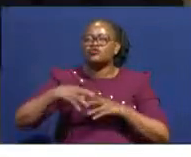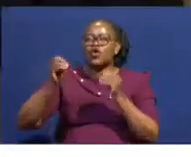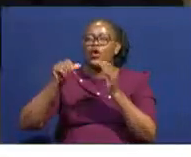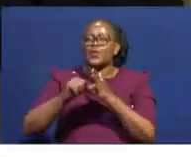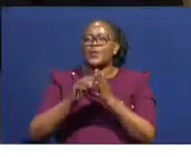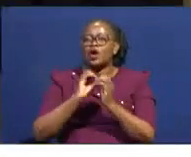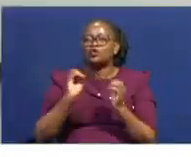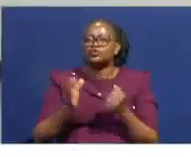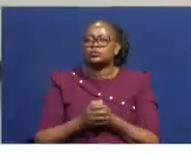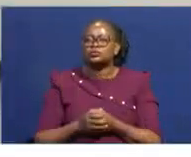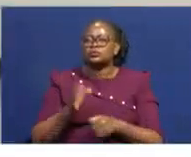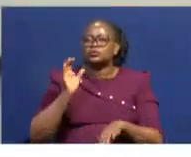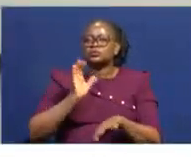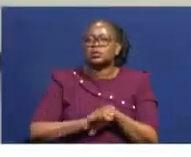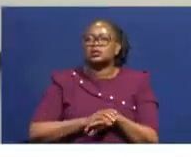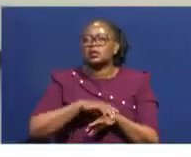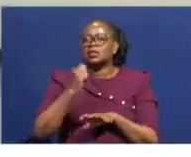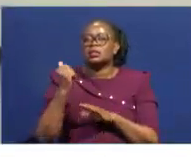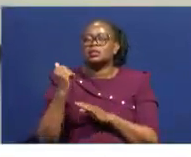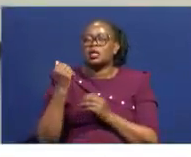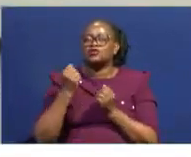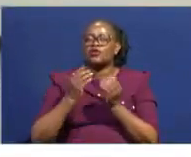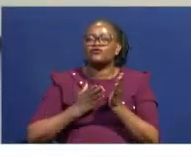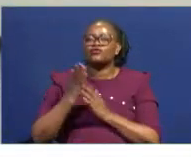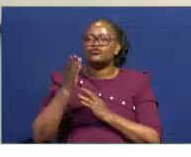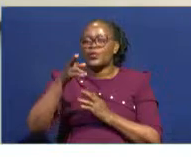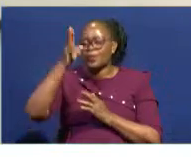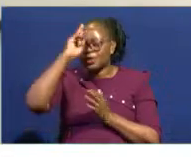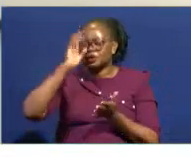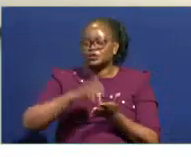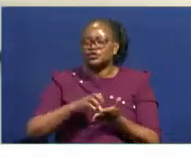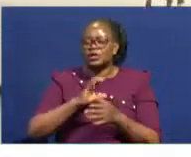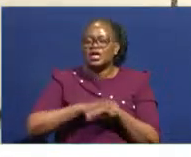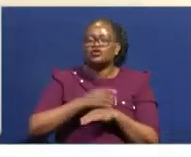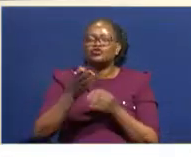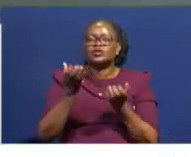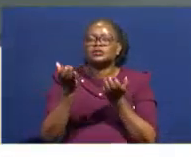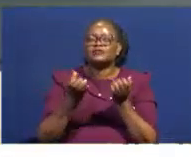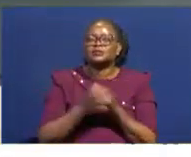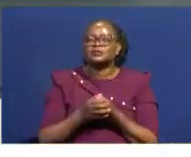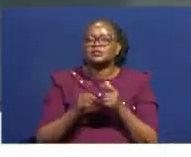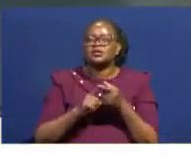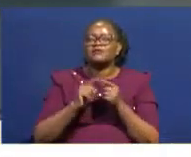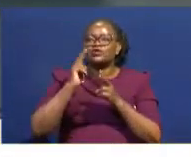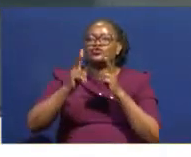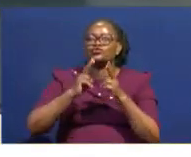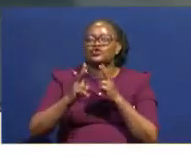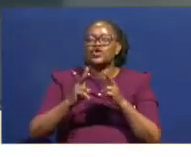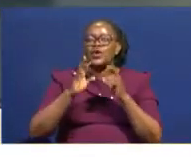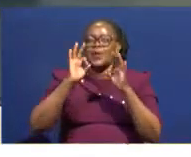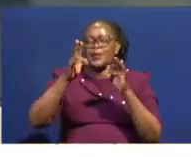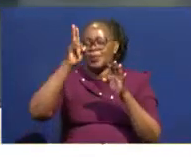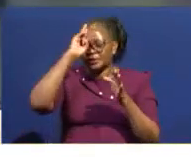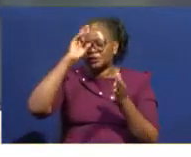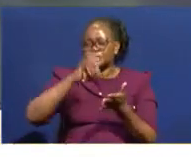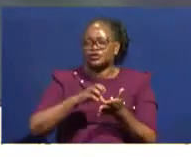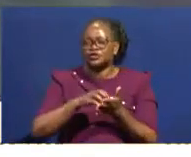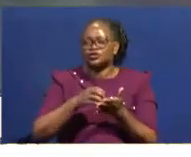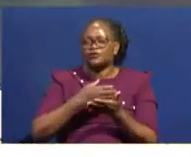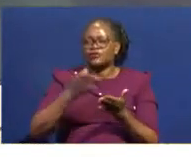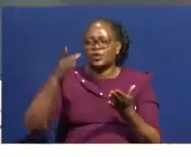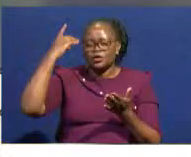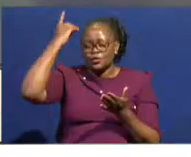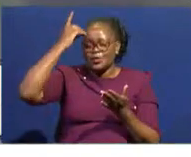worries. Find a drive-through police station and get your service. There are currently 22 smart police stations across